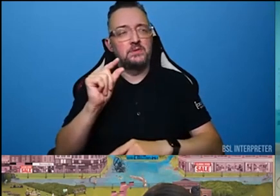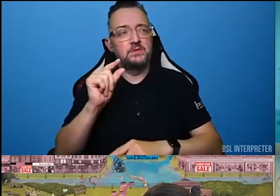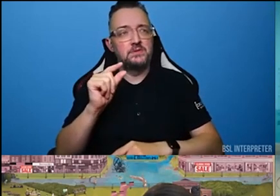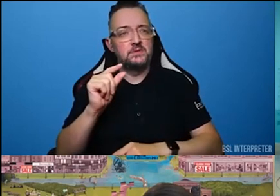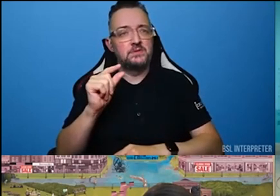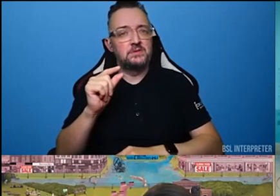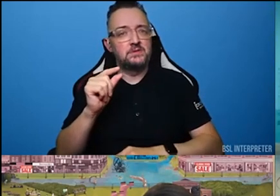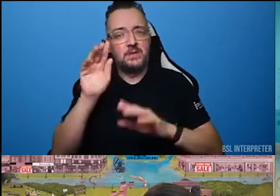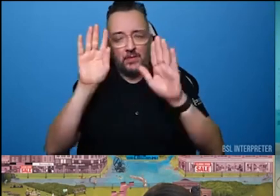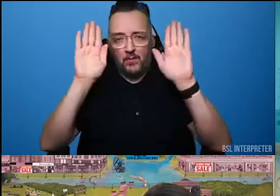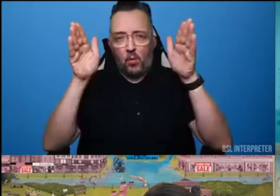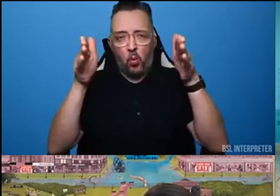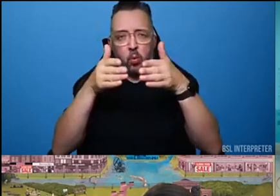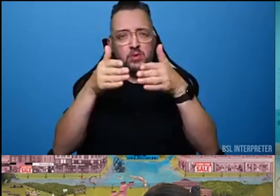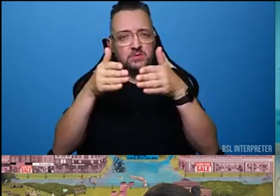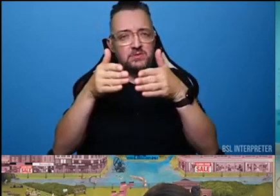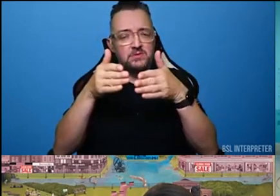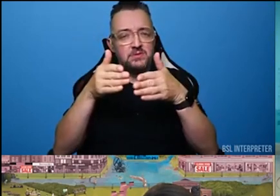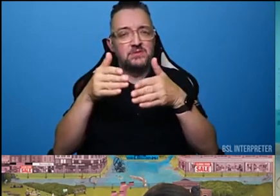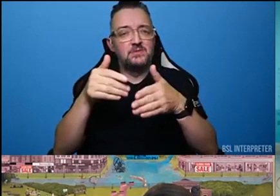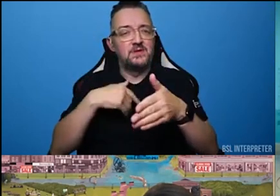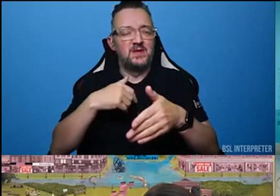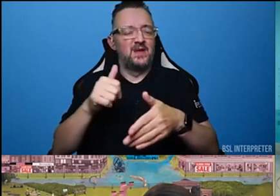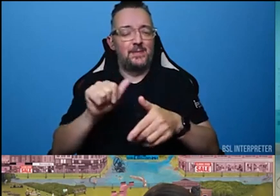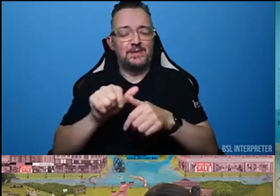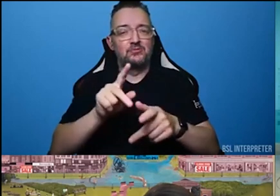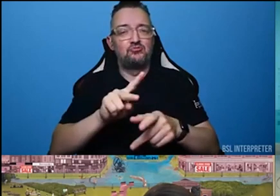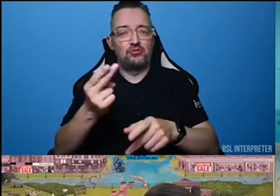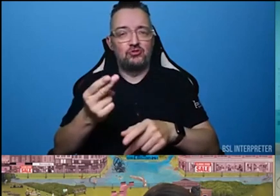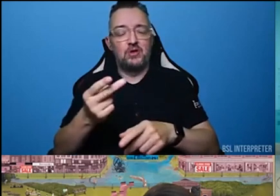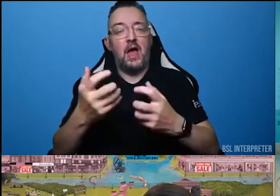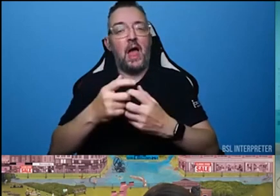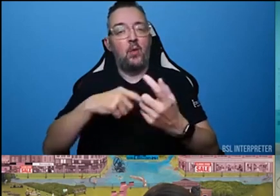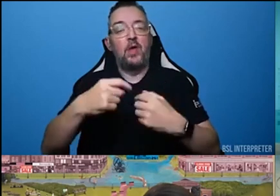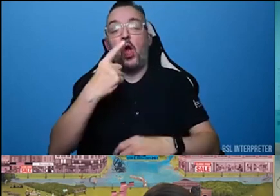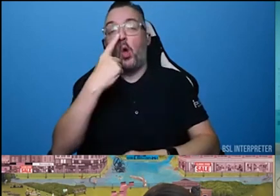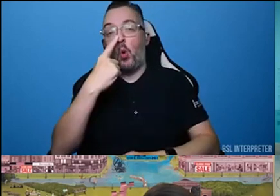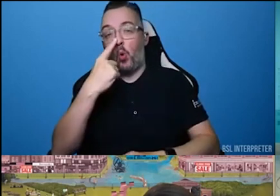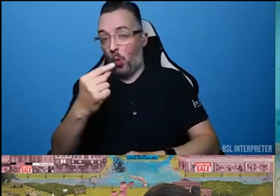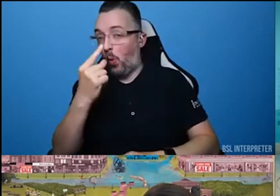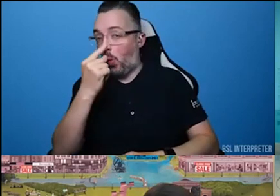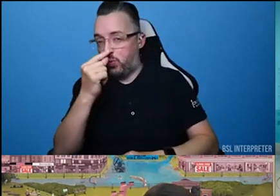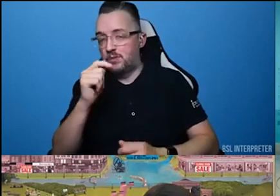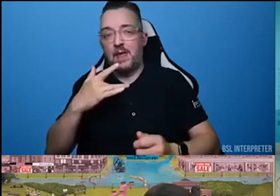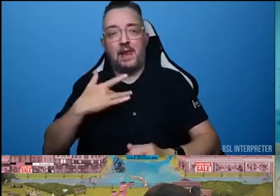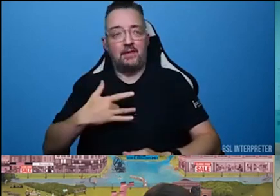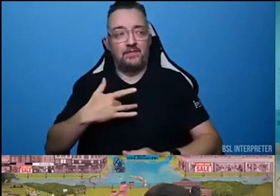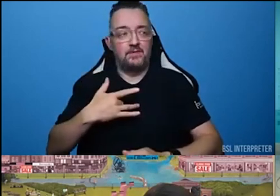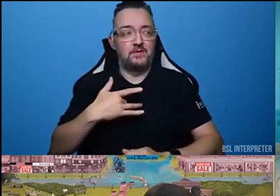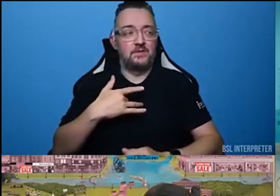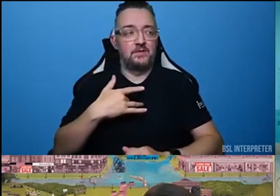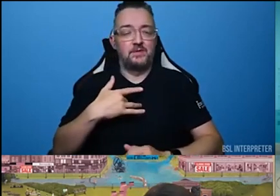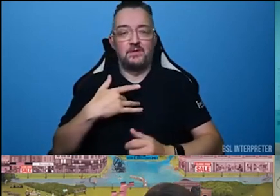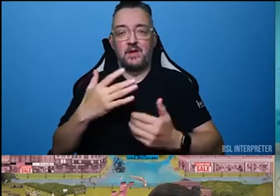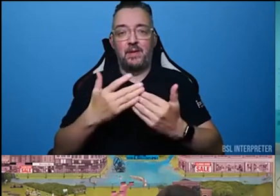a bit narrow-minded. So I would rather edit it and add how we could live and open up to a wider speculative